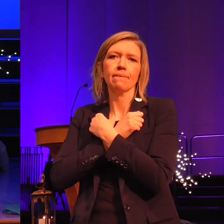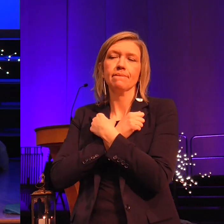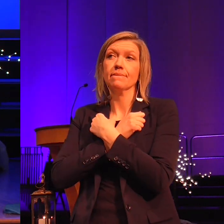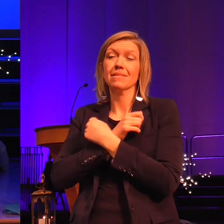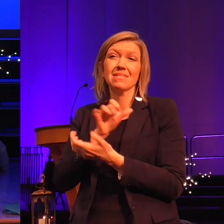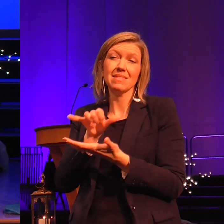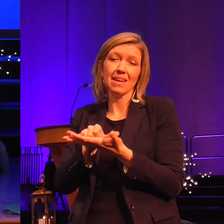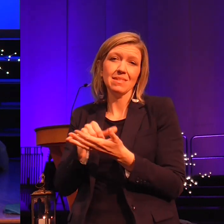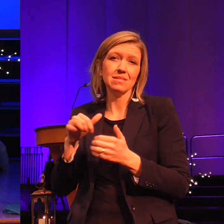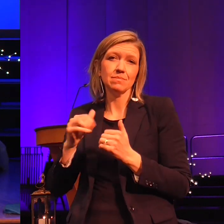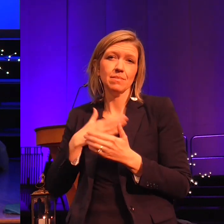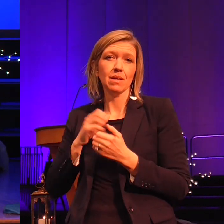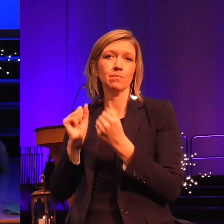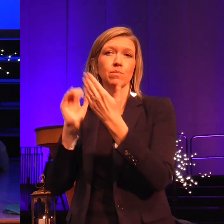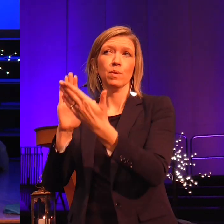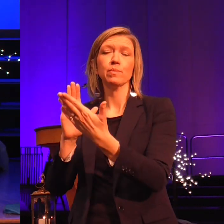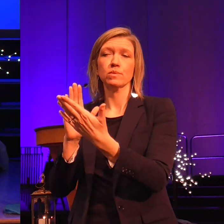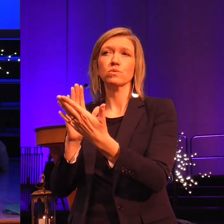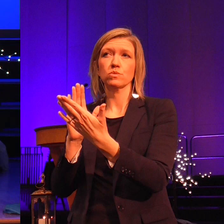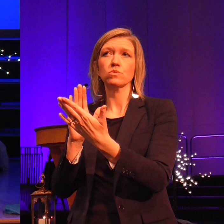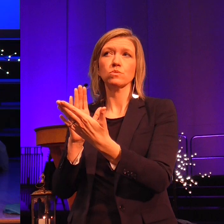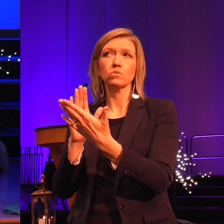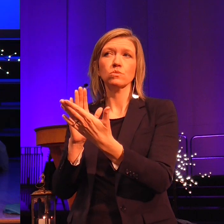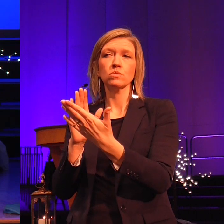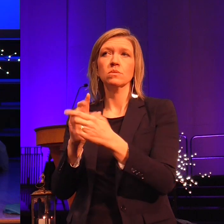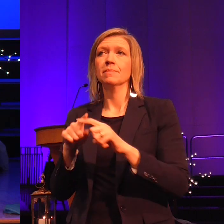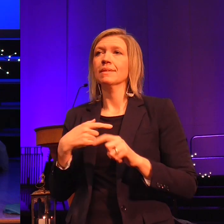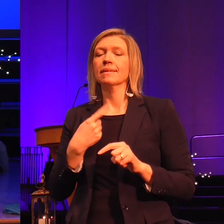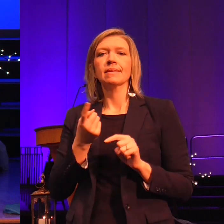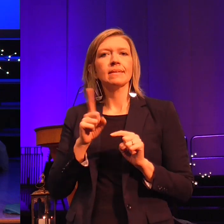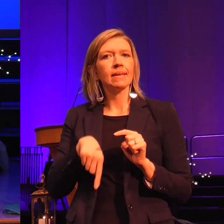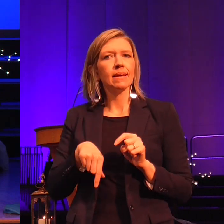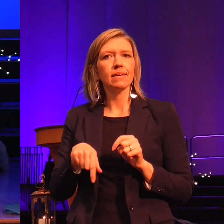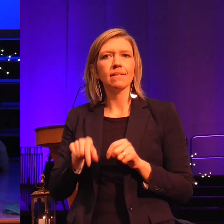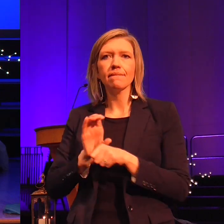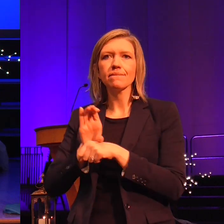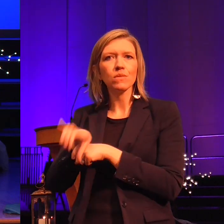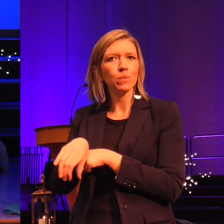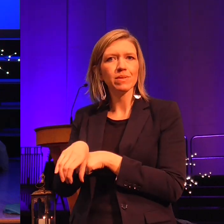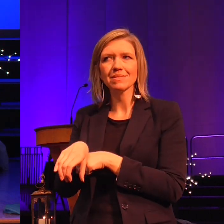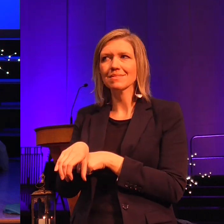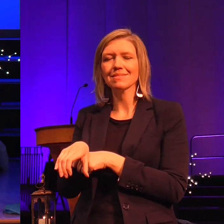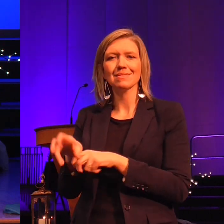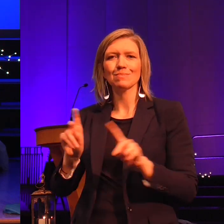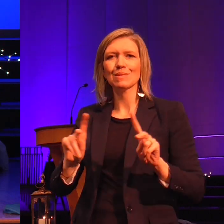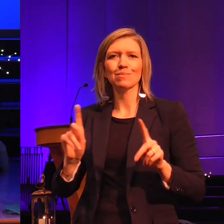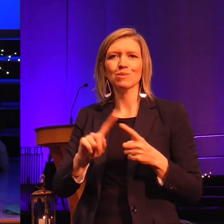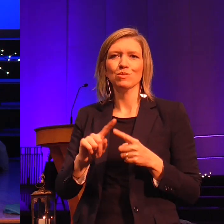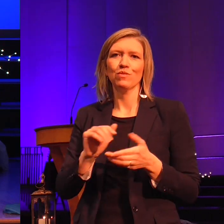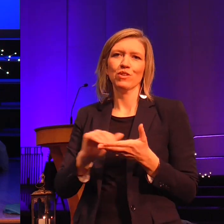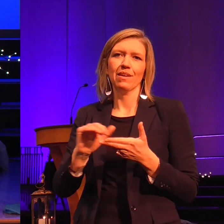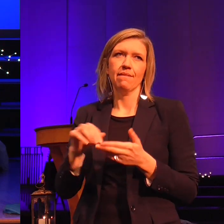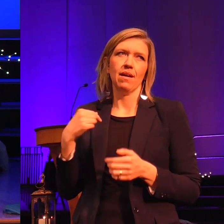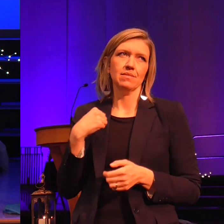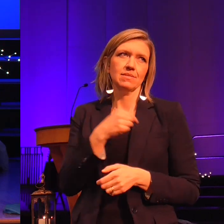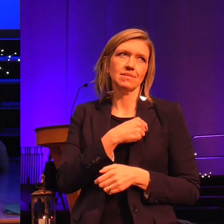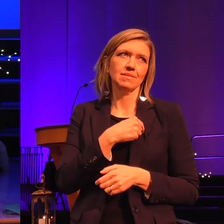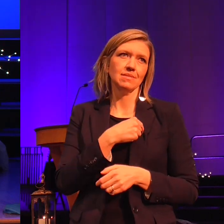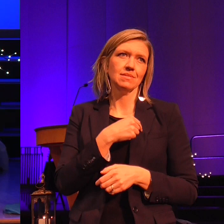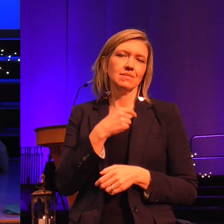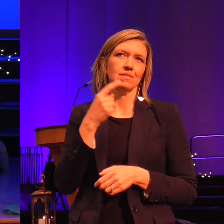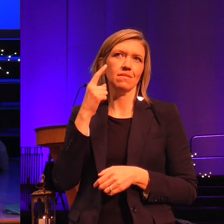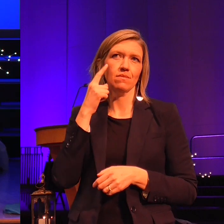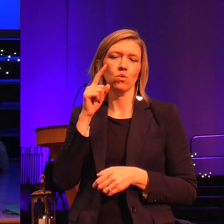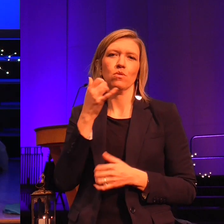have approached that. But I can't force it. We can't force people to forgive us for the wrongs they